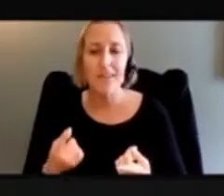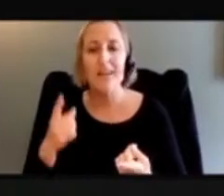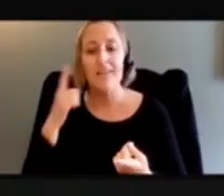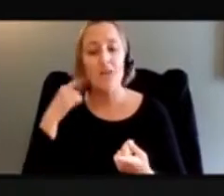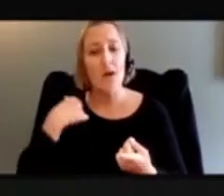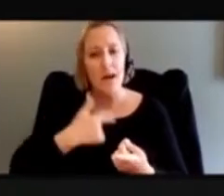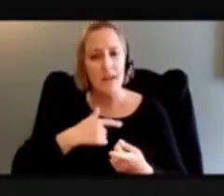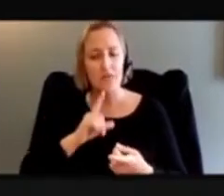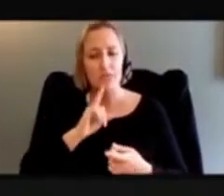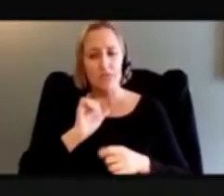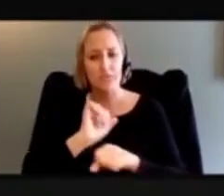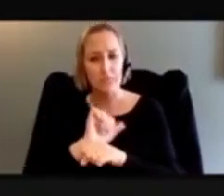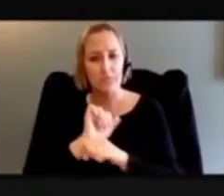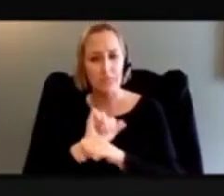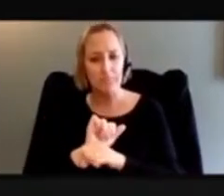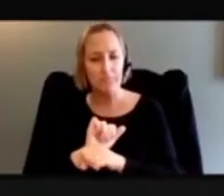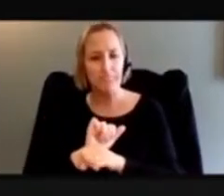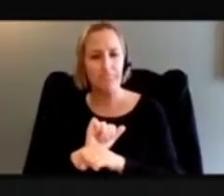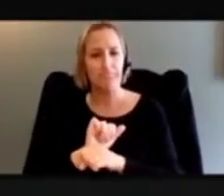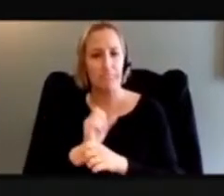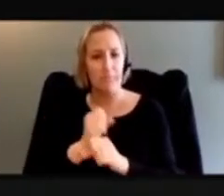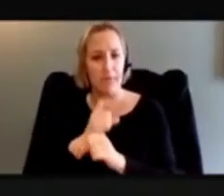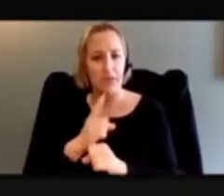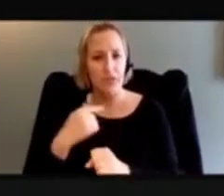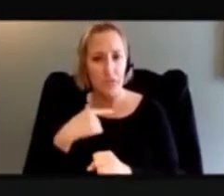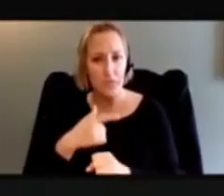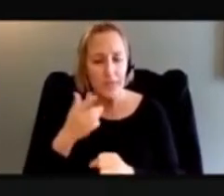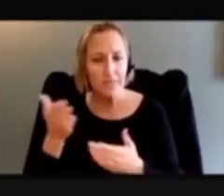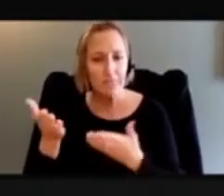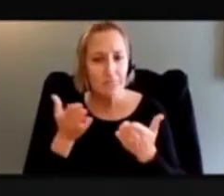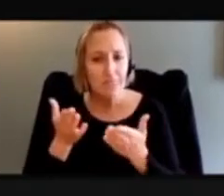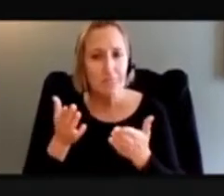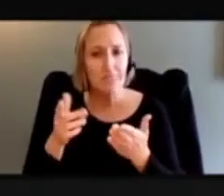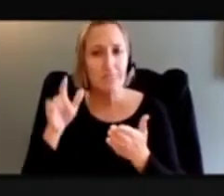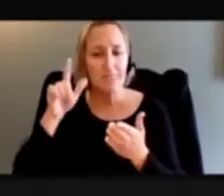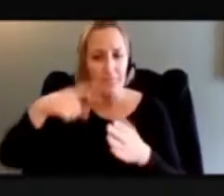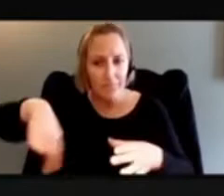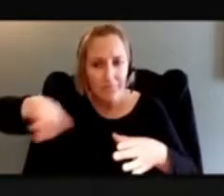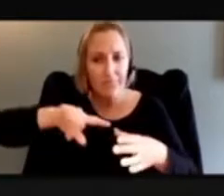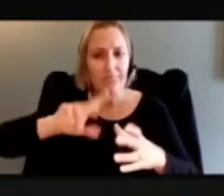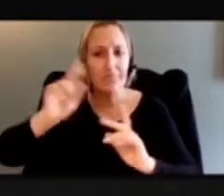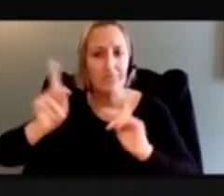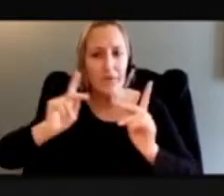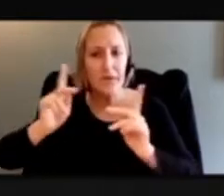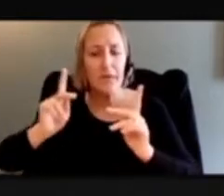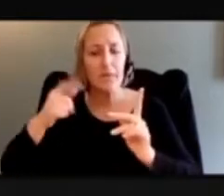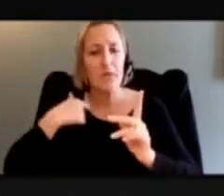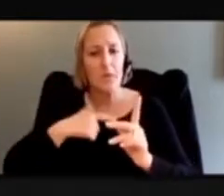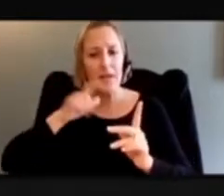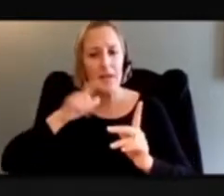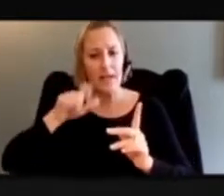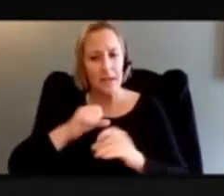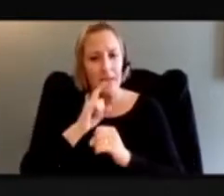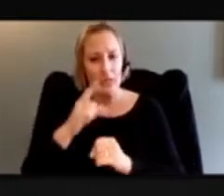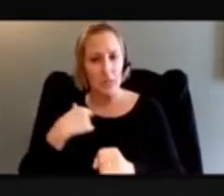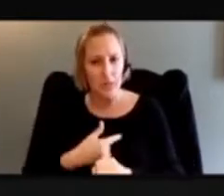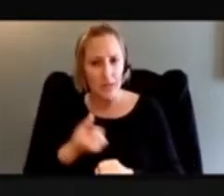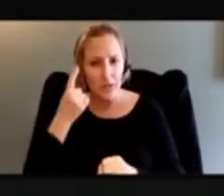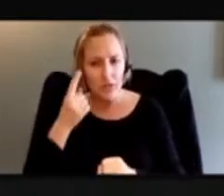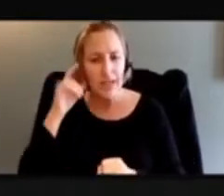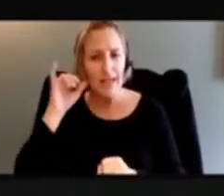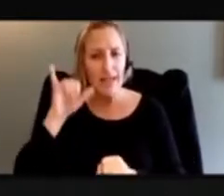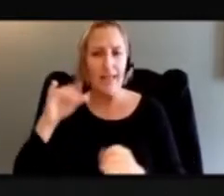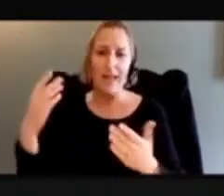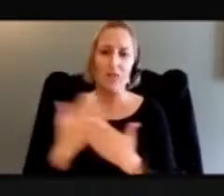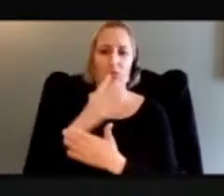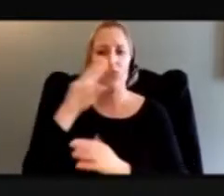adequately and completely serve the population that we serve, we need to make sure that we understand what this new world looks